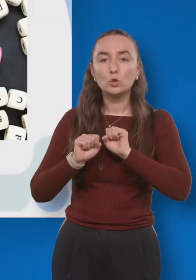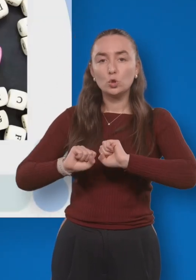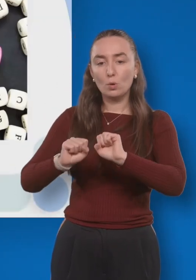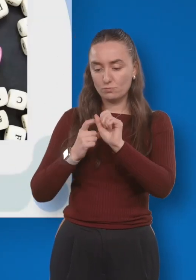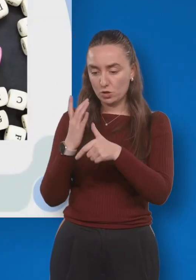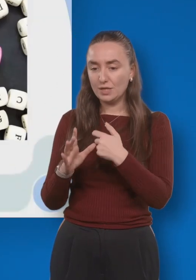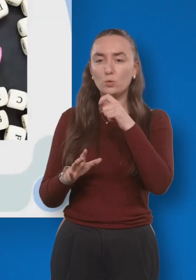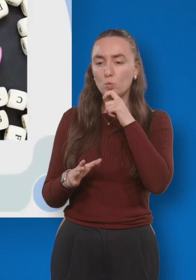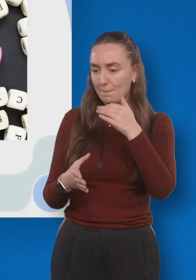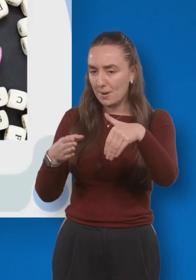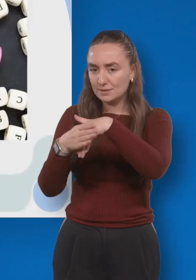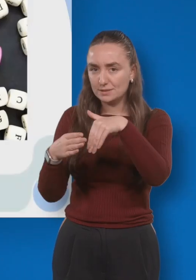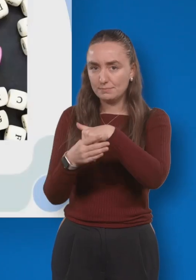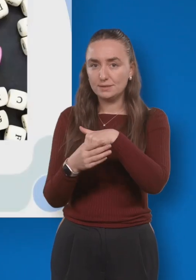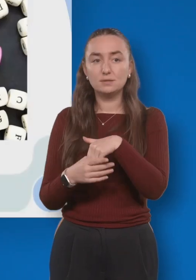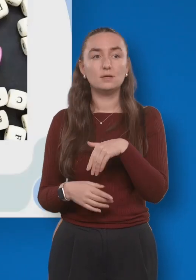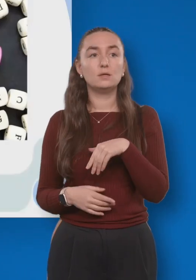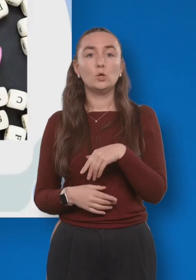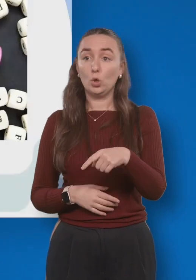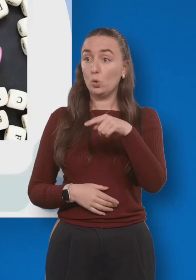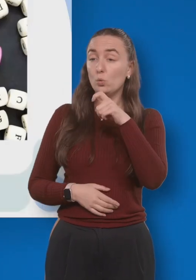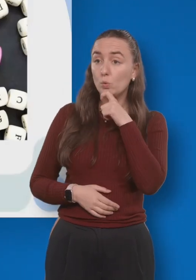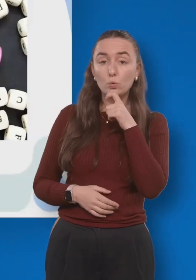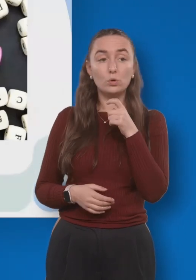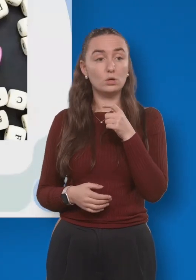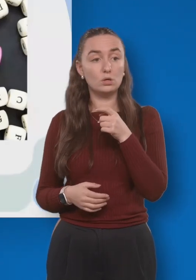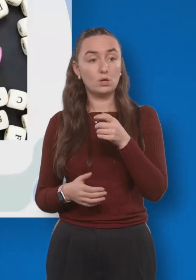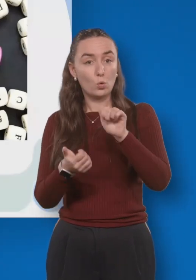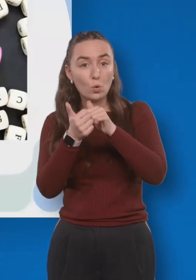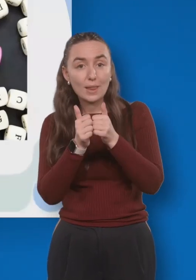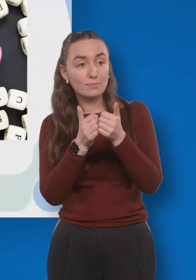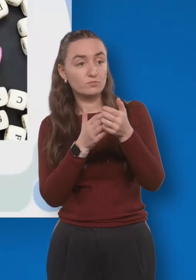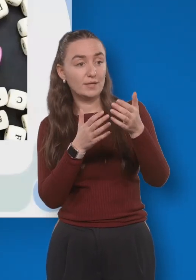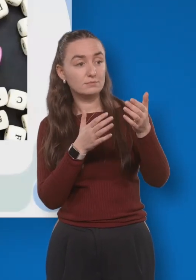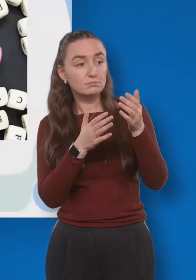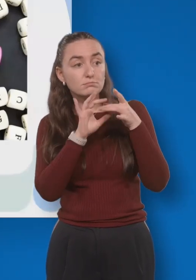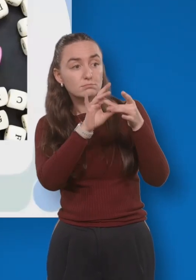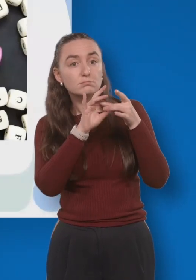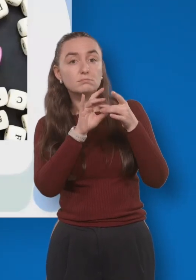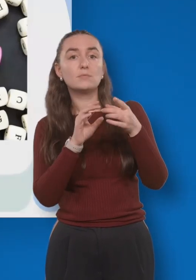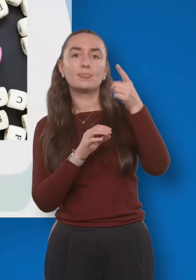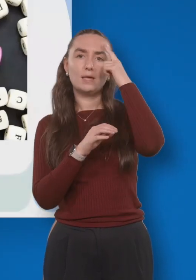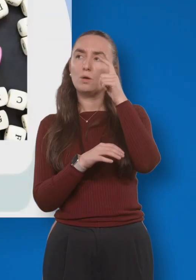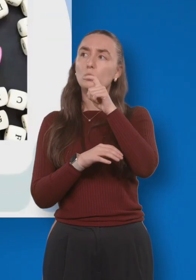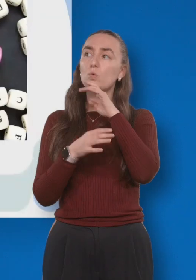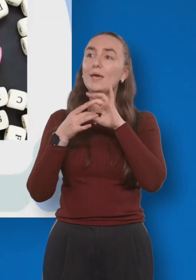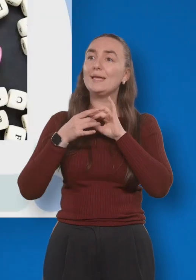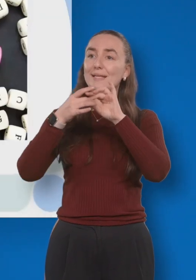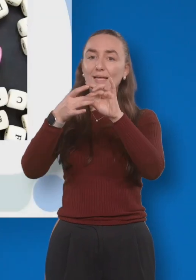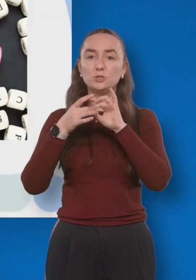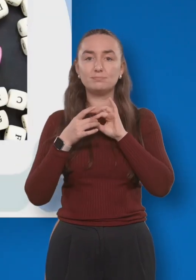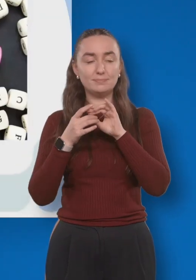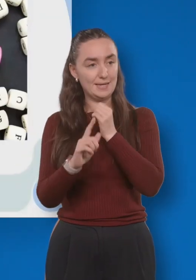project as participants, who you want to collaborate with. So you might be, if you're thinking about engagement and